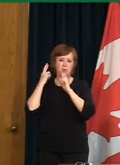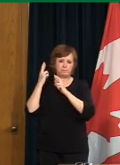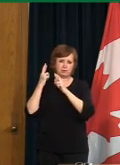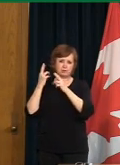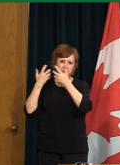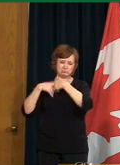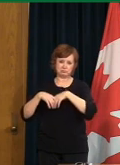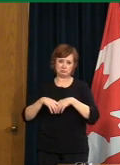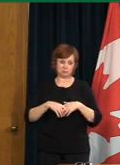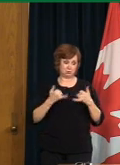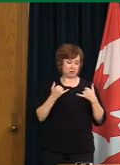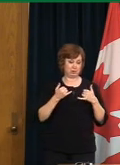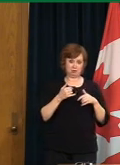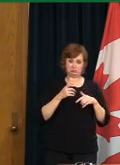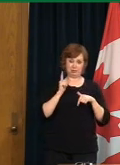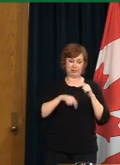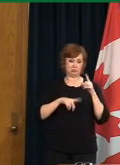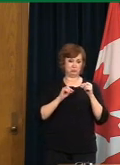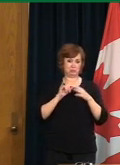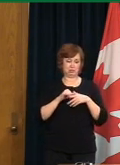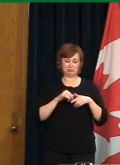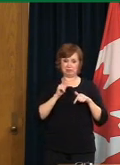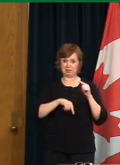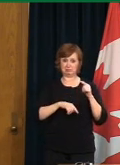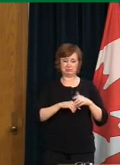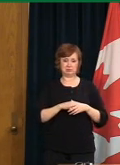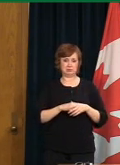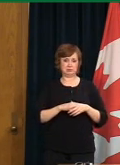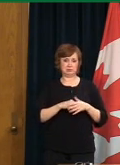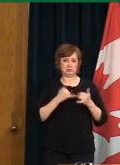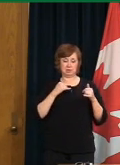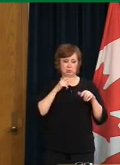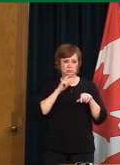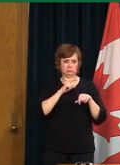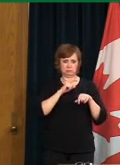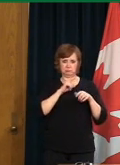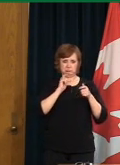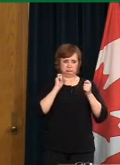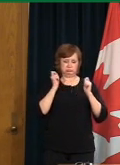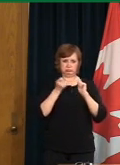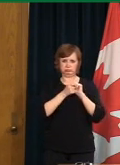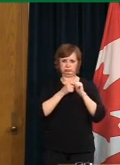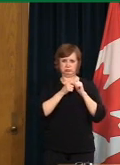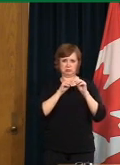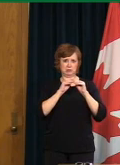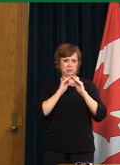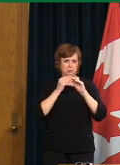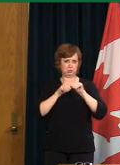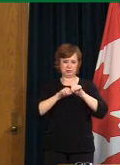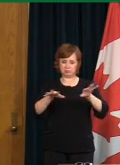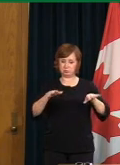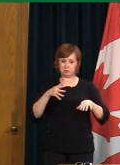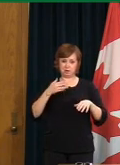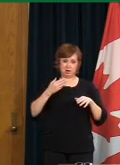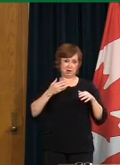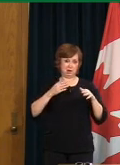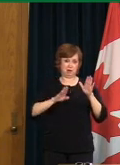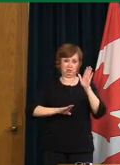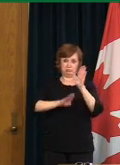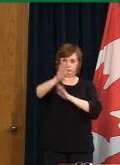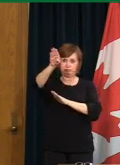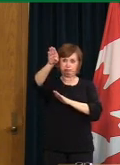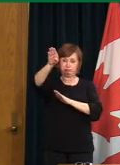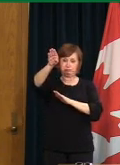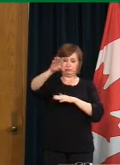at a very different point in time where our rate of transmission, our community transmission is far too high, and we need to lower that if we are to